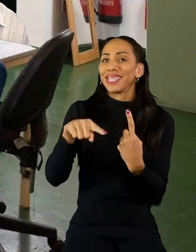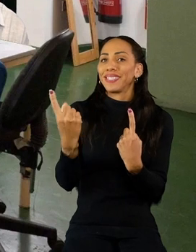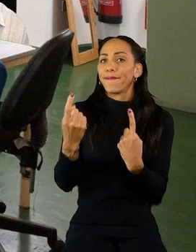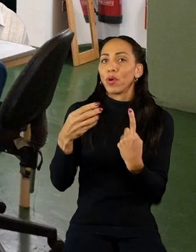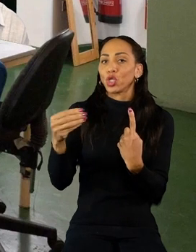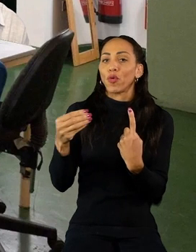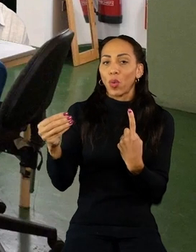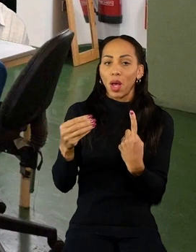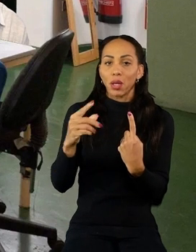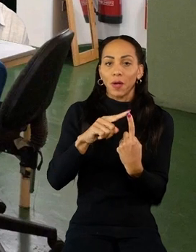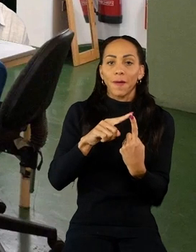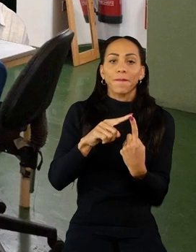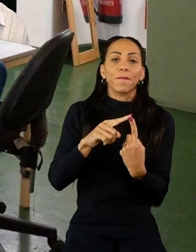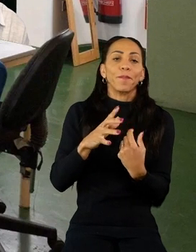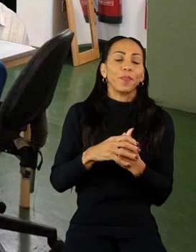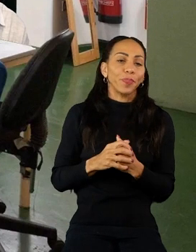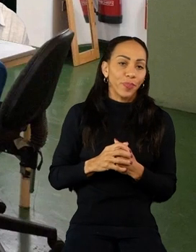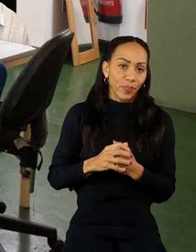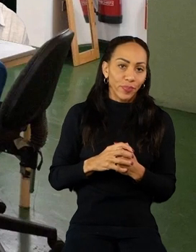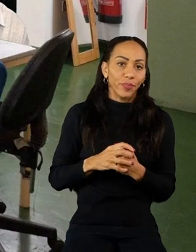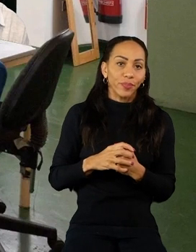are also using other softwares.